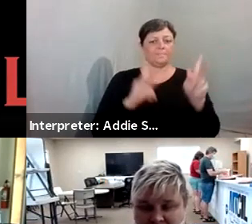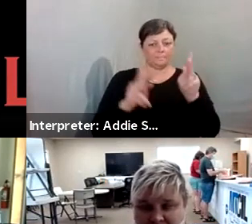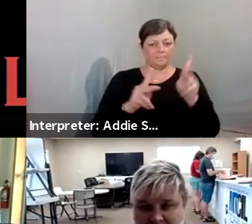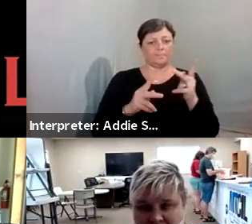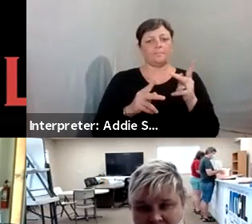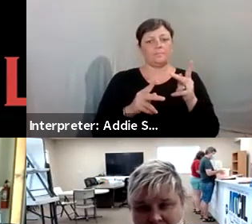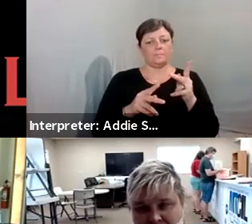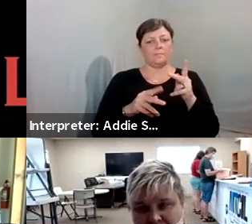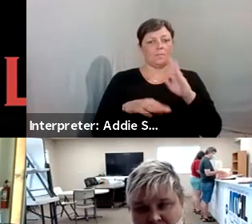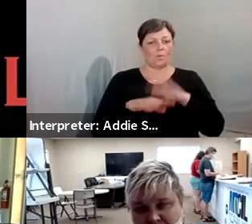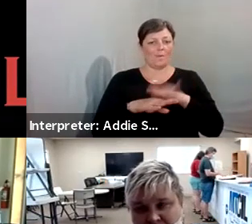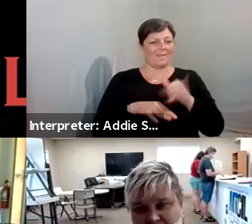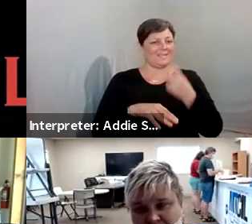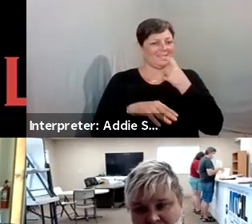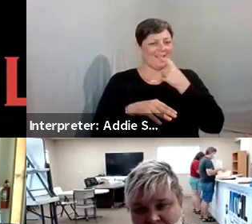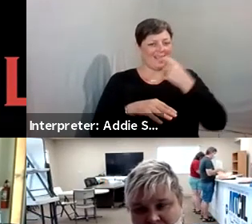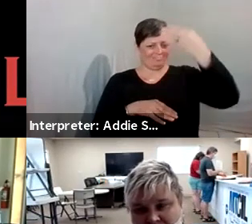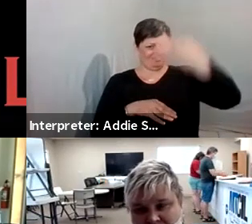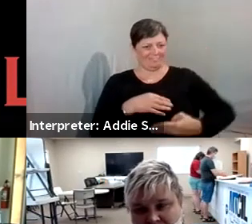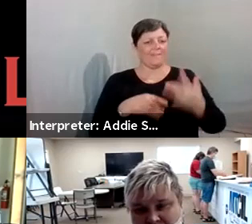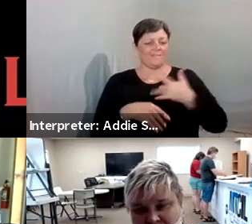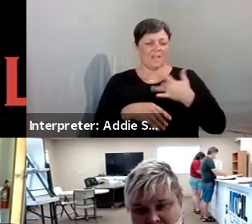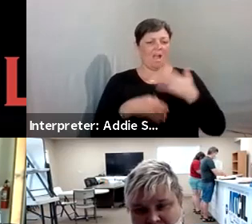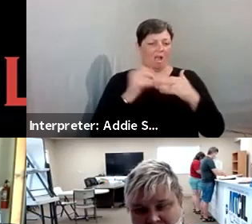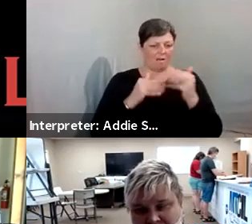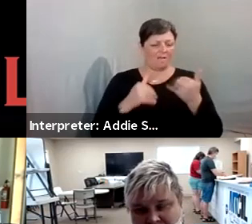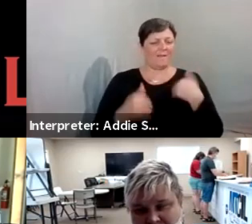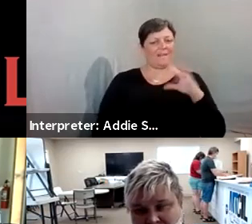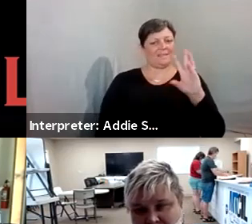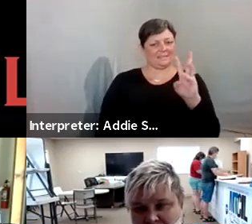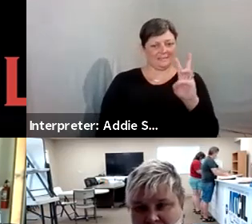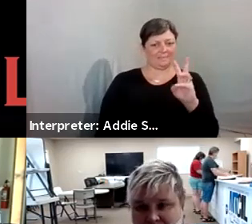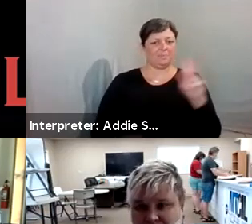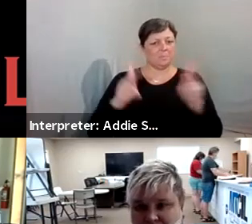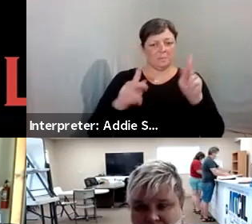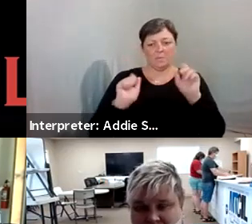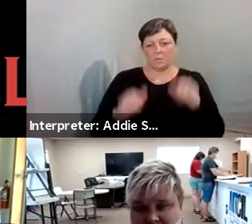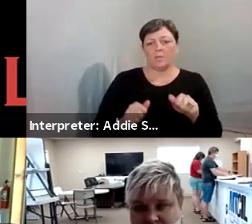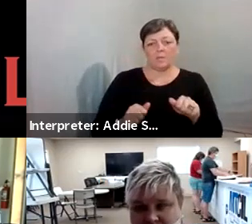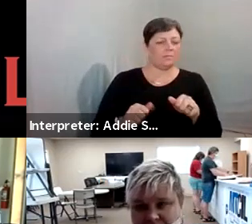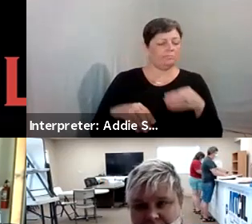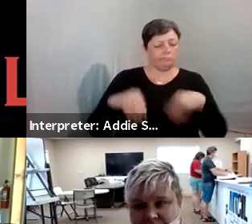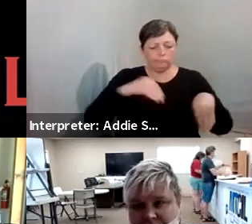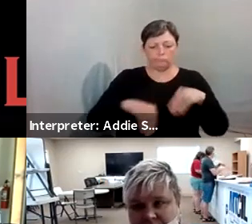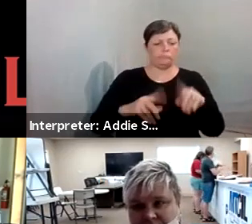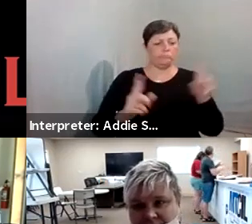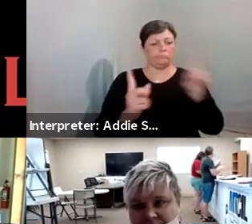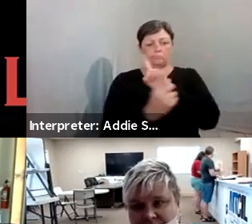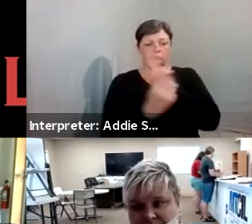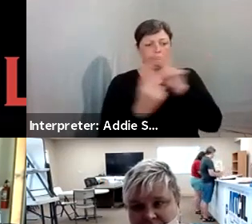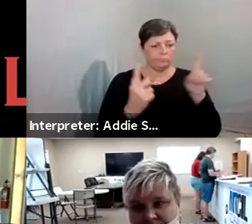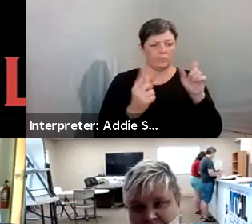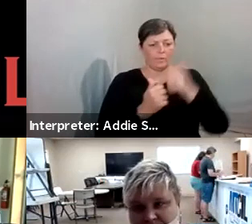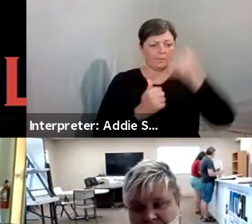both sides of that plexiglass feel comfortable, and we have 6 of those that people can just move around in front of them.